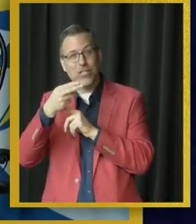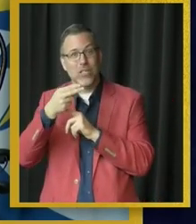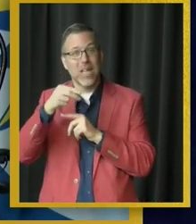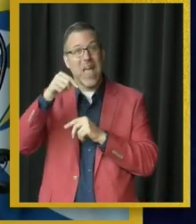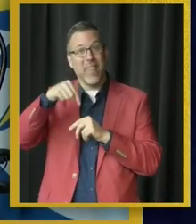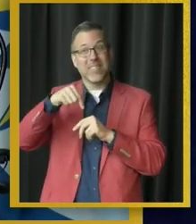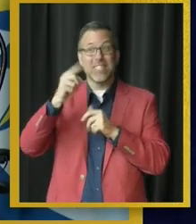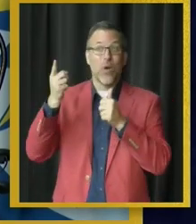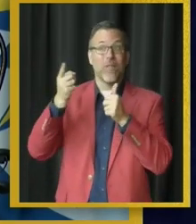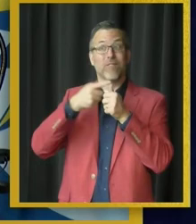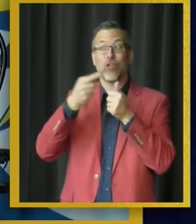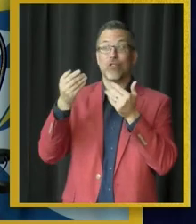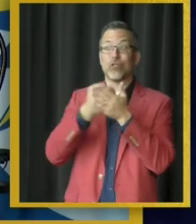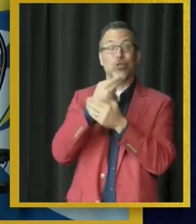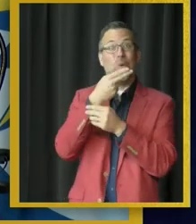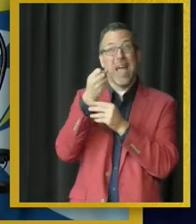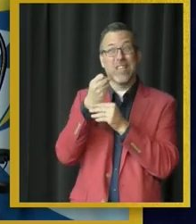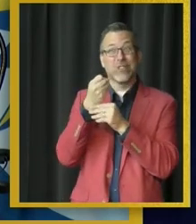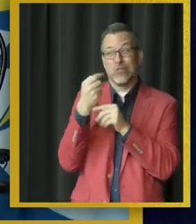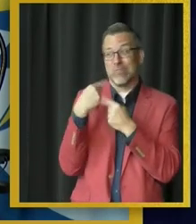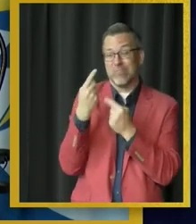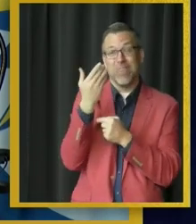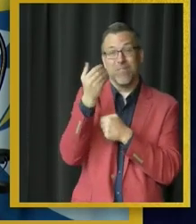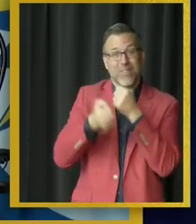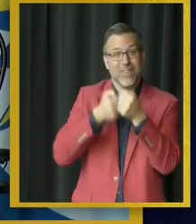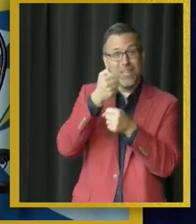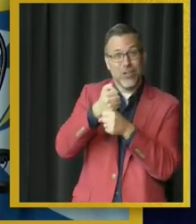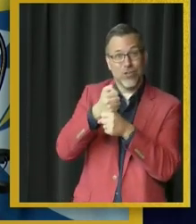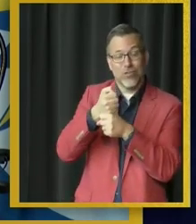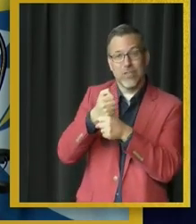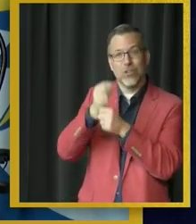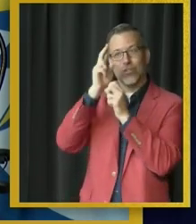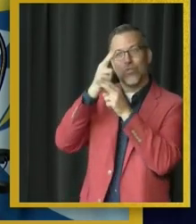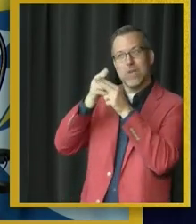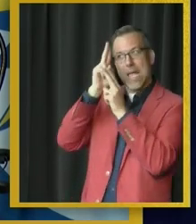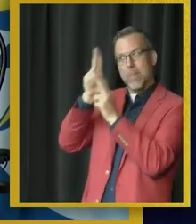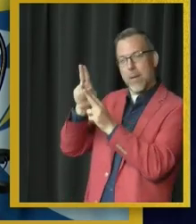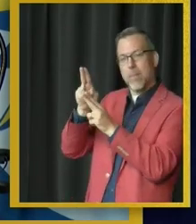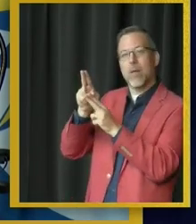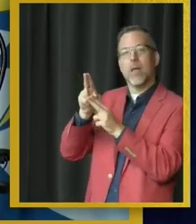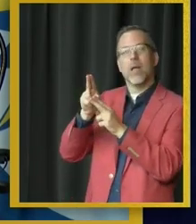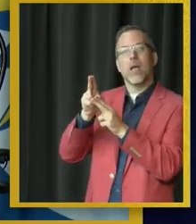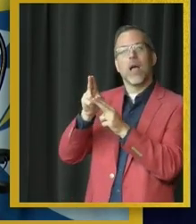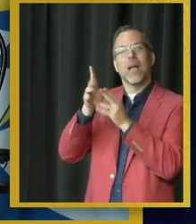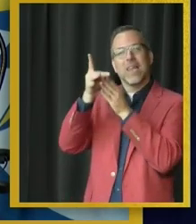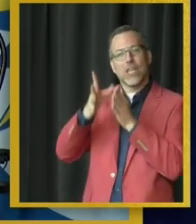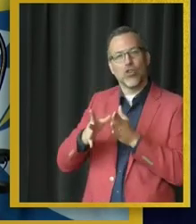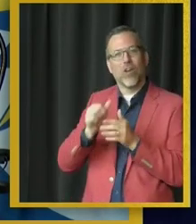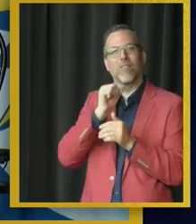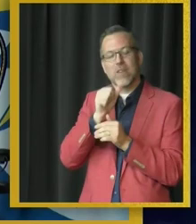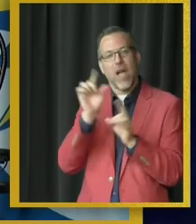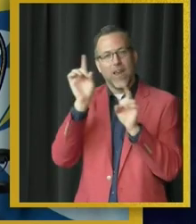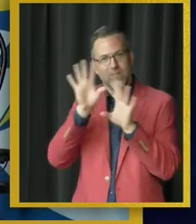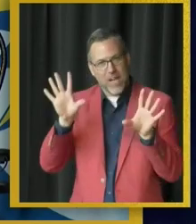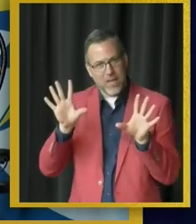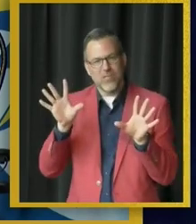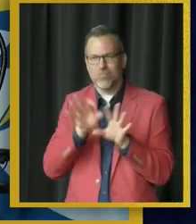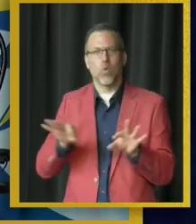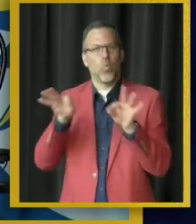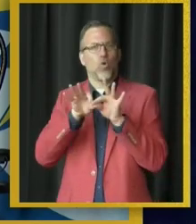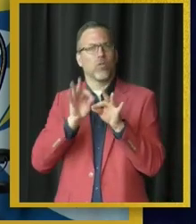15 years for Nashville's great teacher of nonviolence is a powerful moment worth